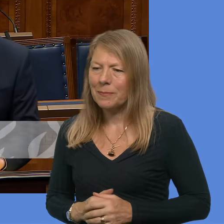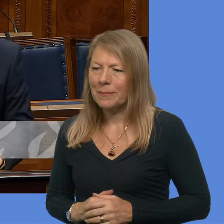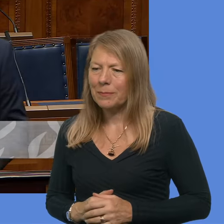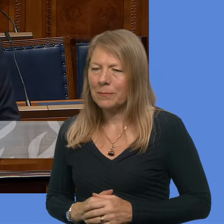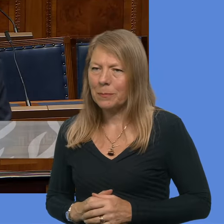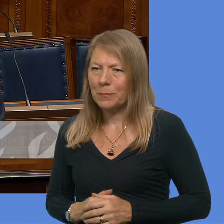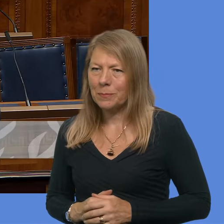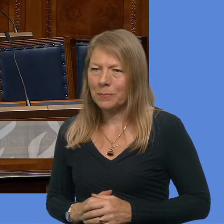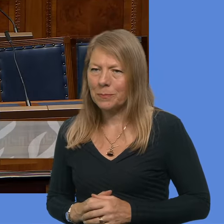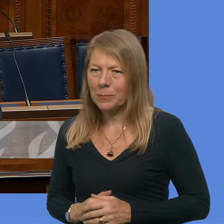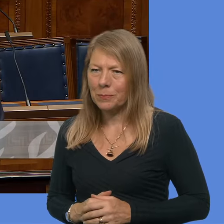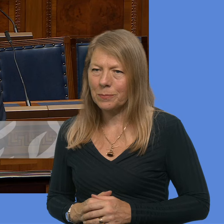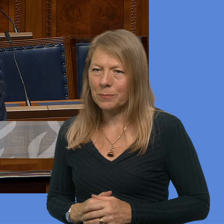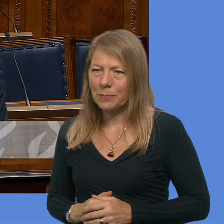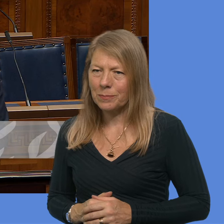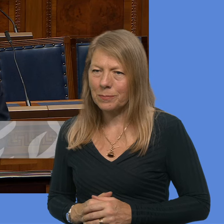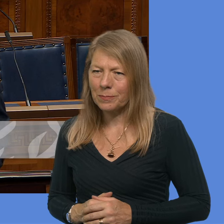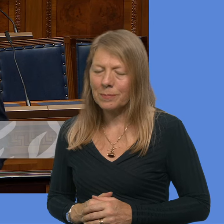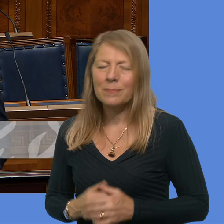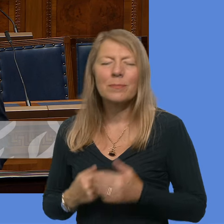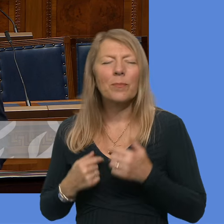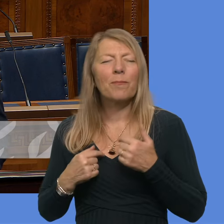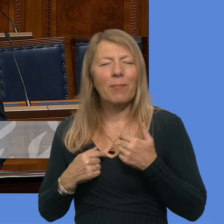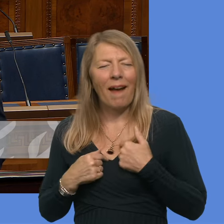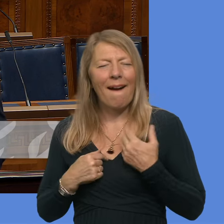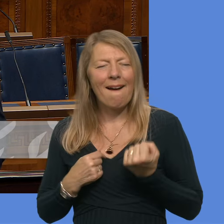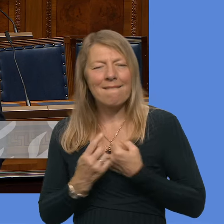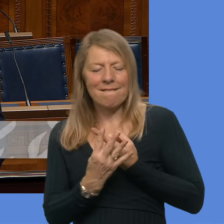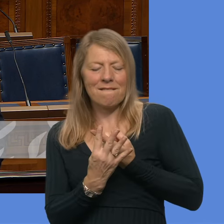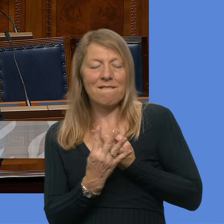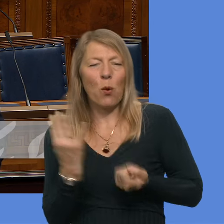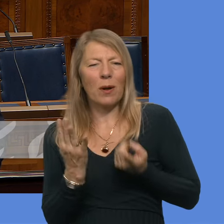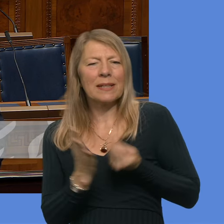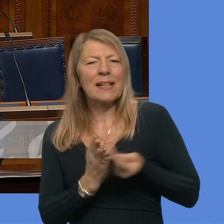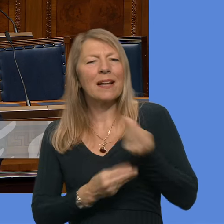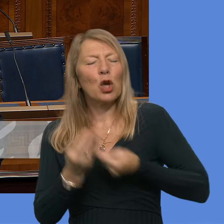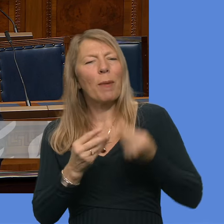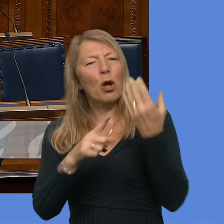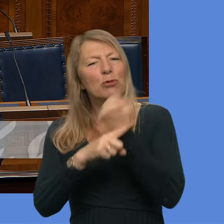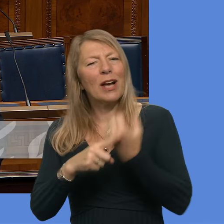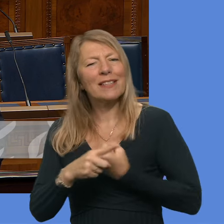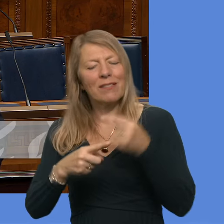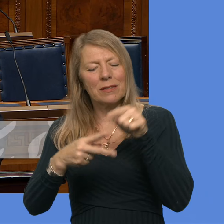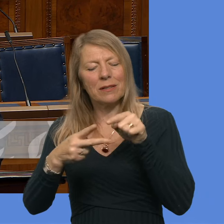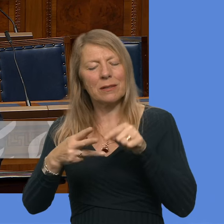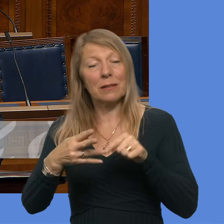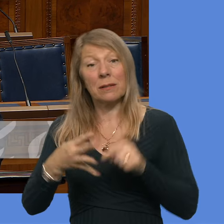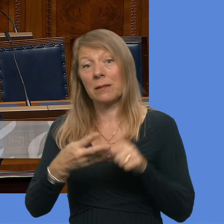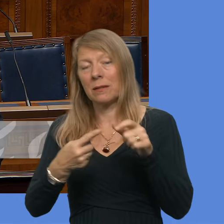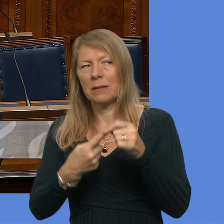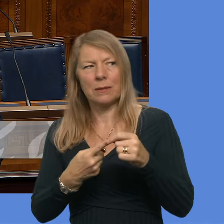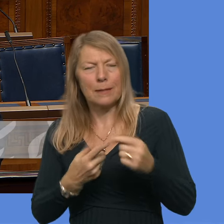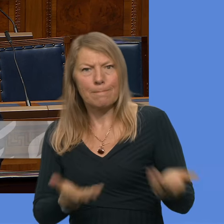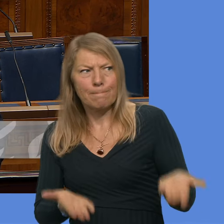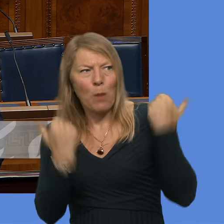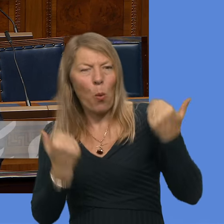Raising productivity is one of my four economic objectives. This will require action on a range, wide range of policies such as trade investment, and including